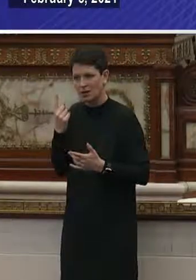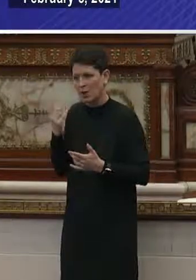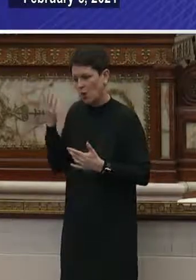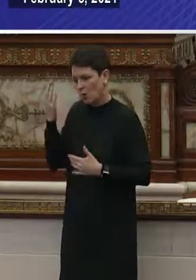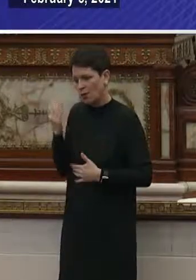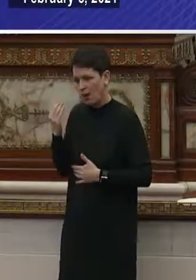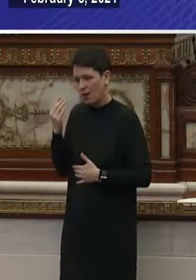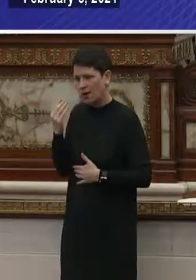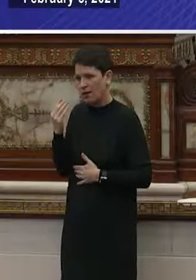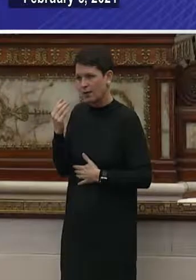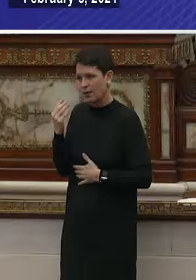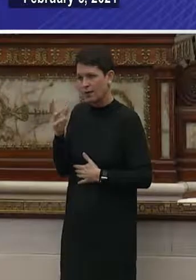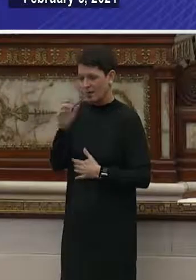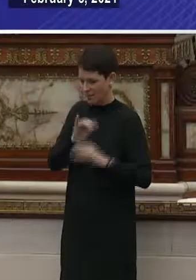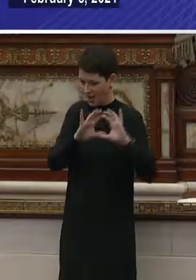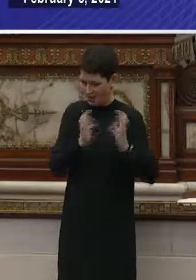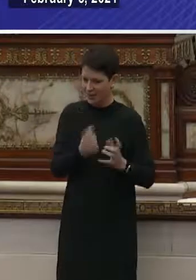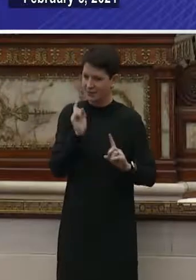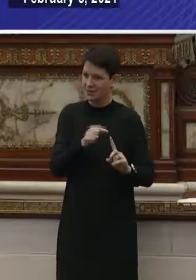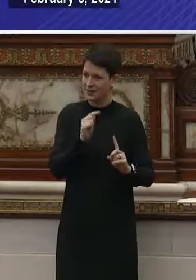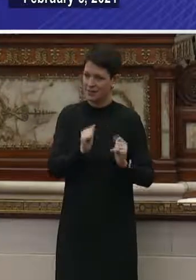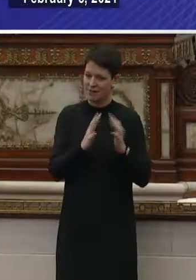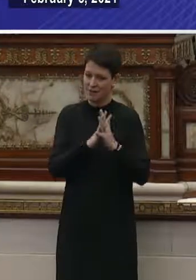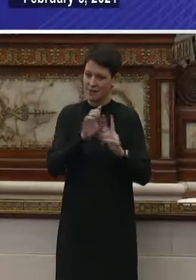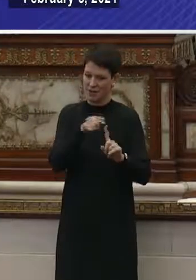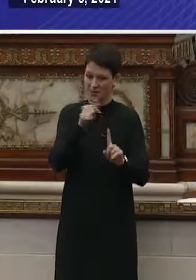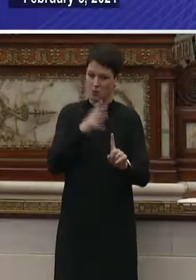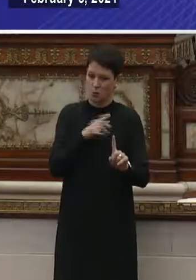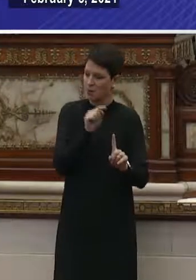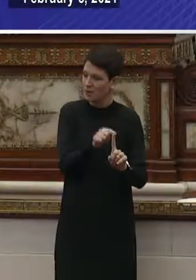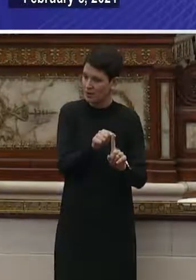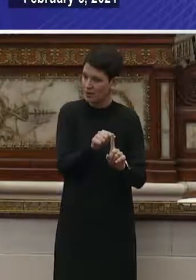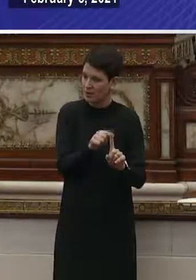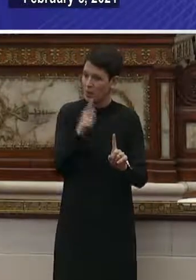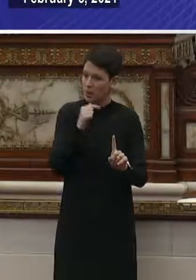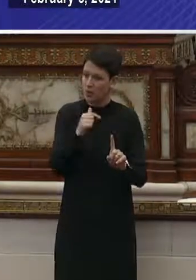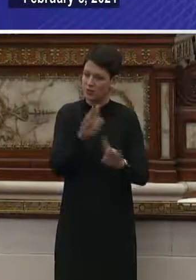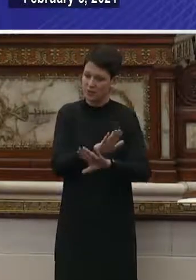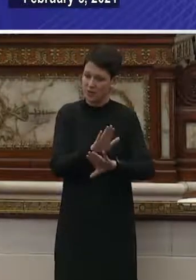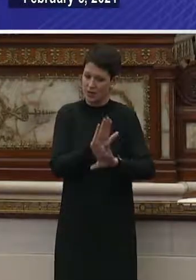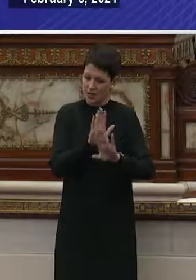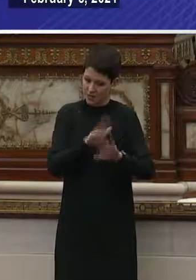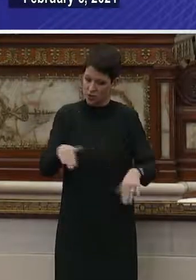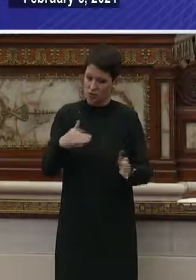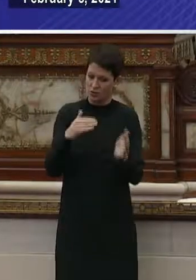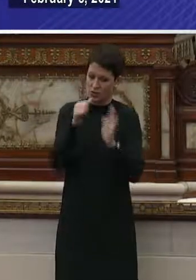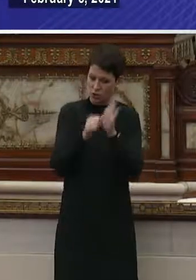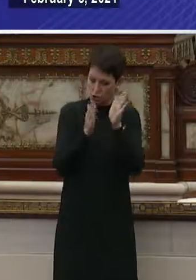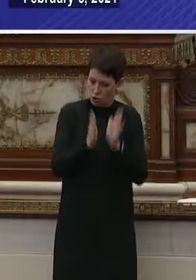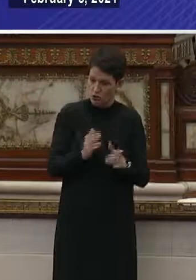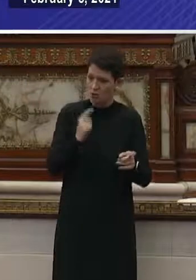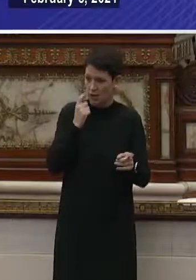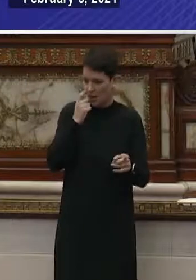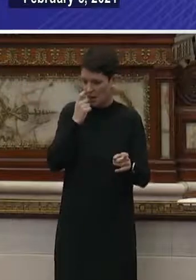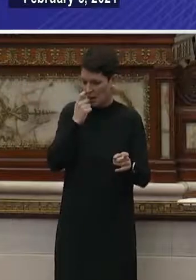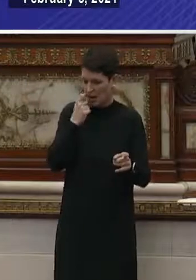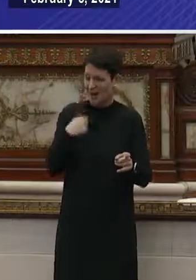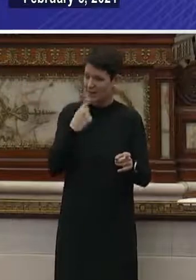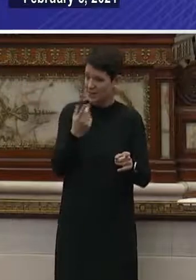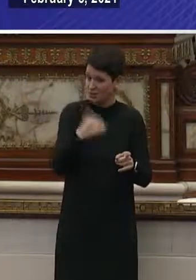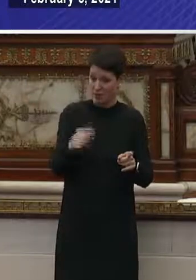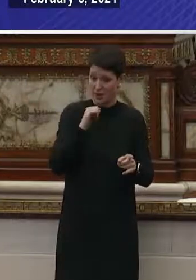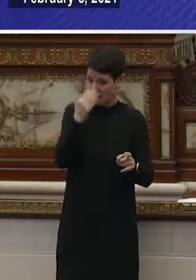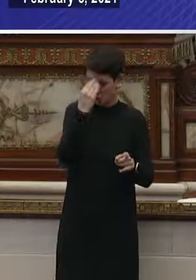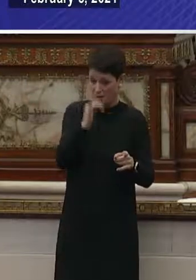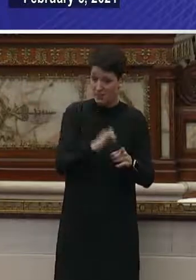why, this entity founded by this woman who is a pediatric surgeon. And I had to tell somebody I didn't know it, and